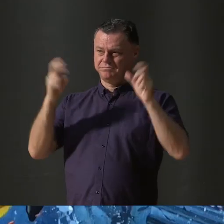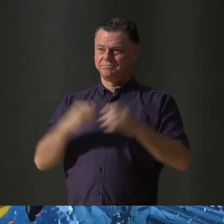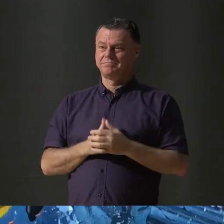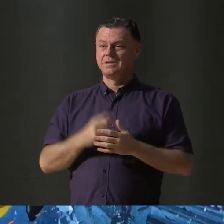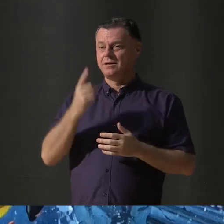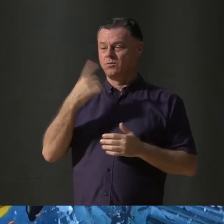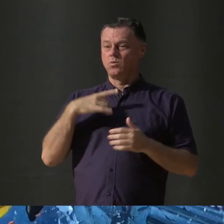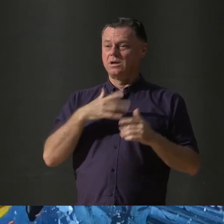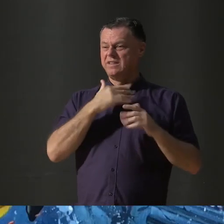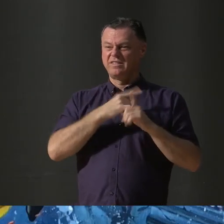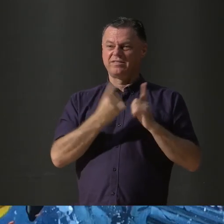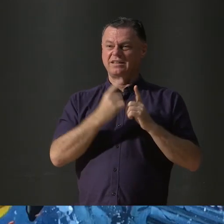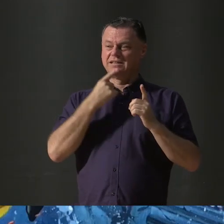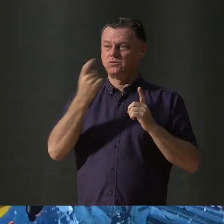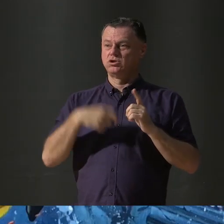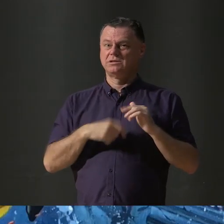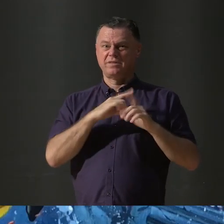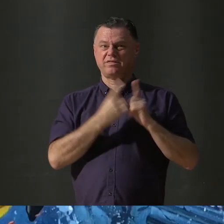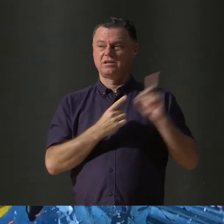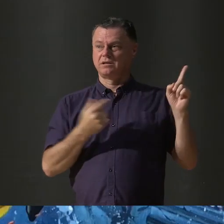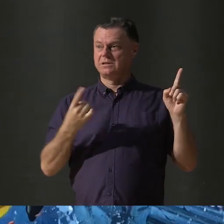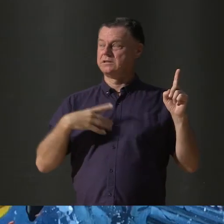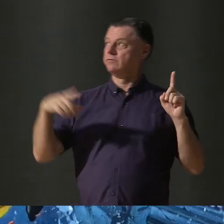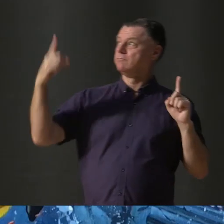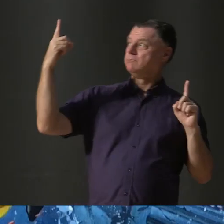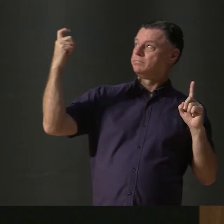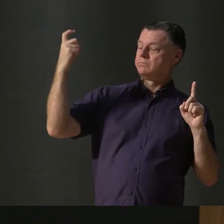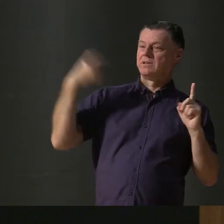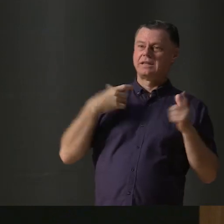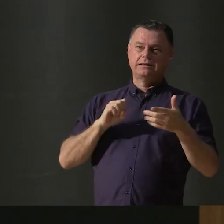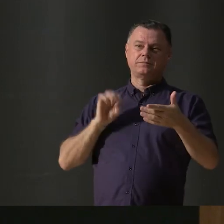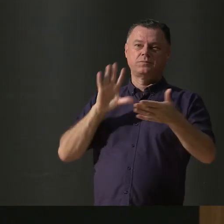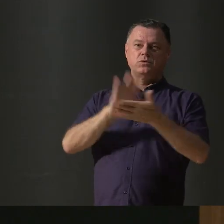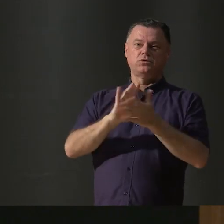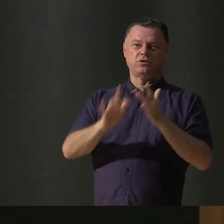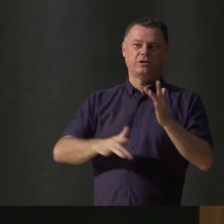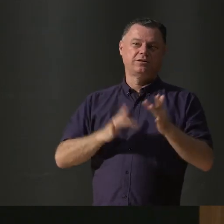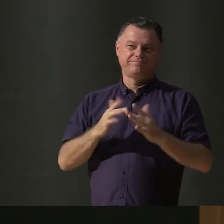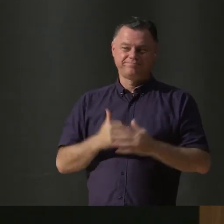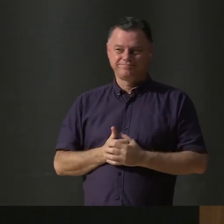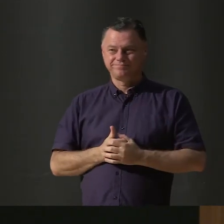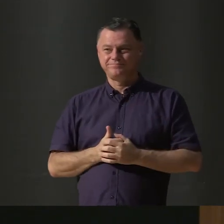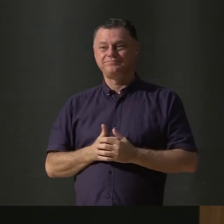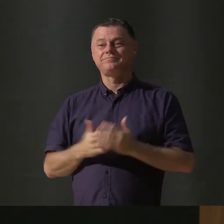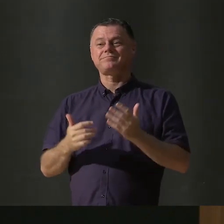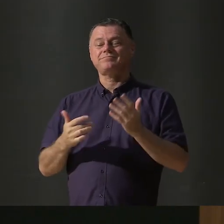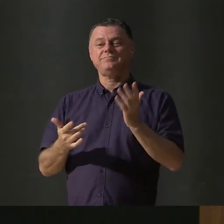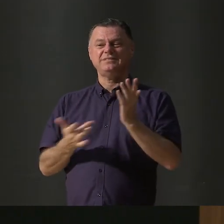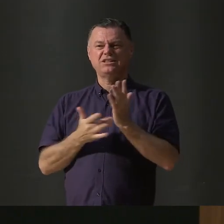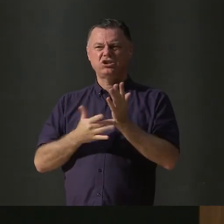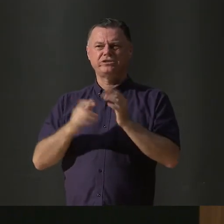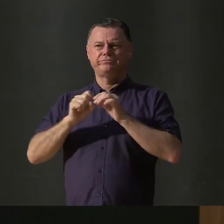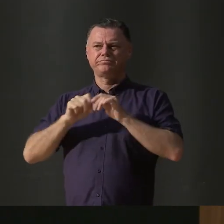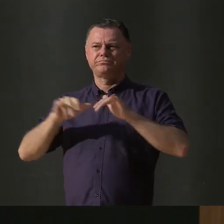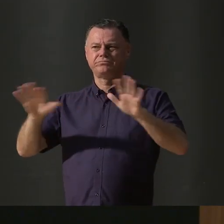of themselves and objects and share them online. And as technologies are becoming more accessible to